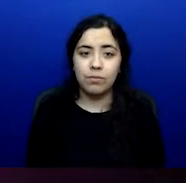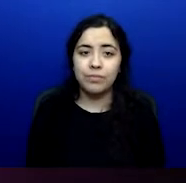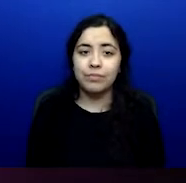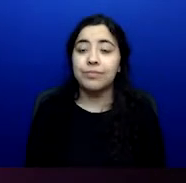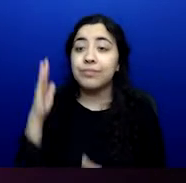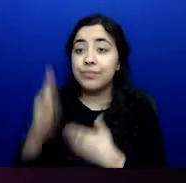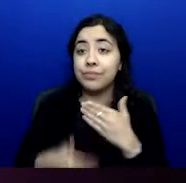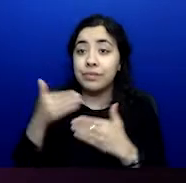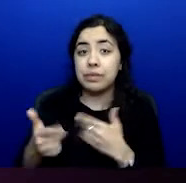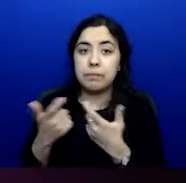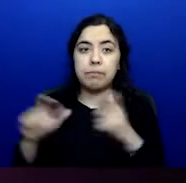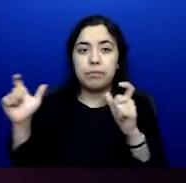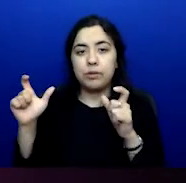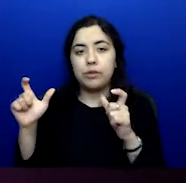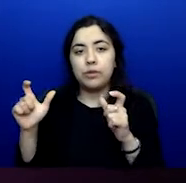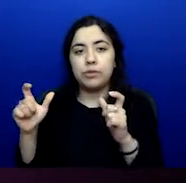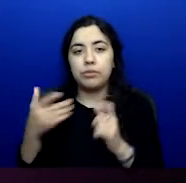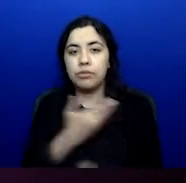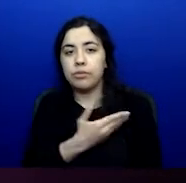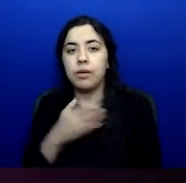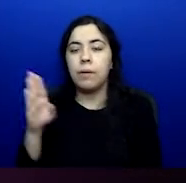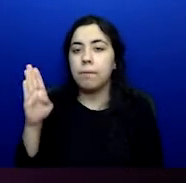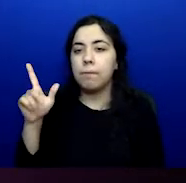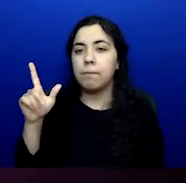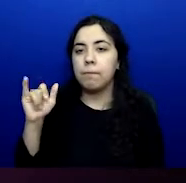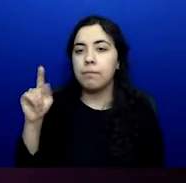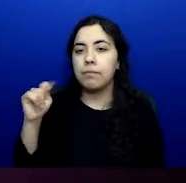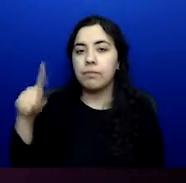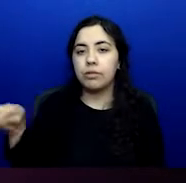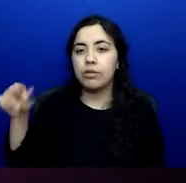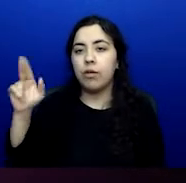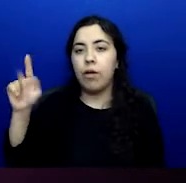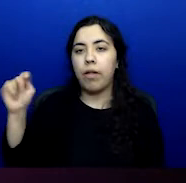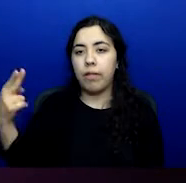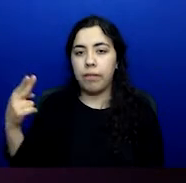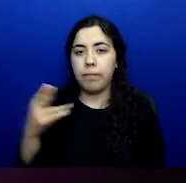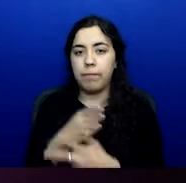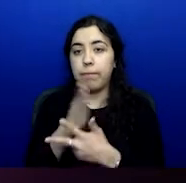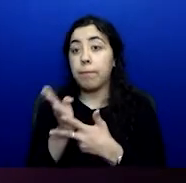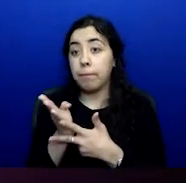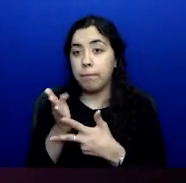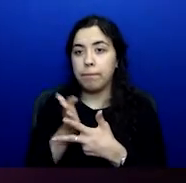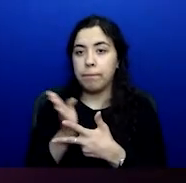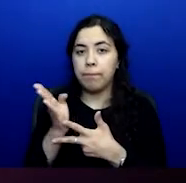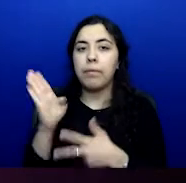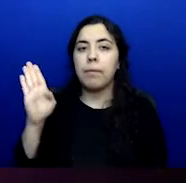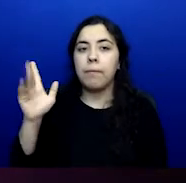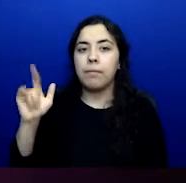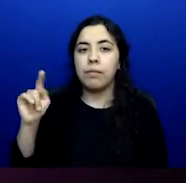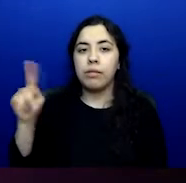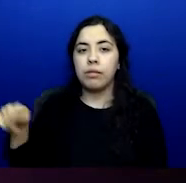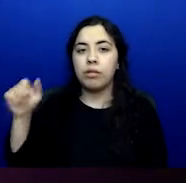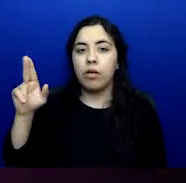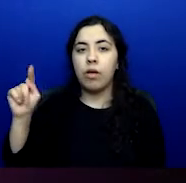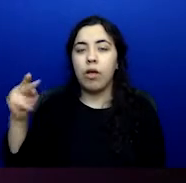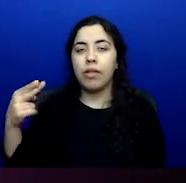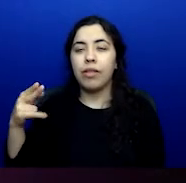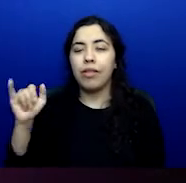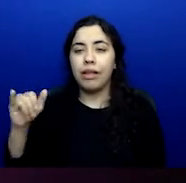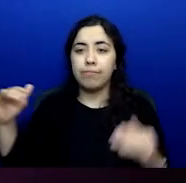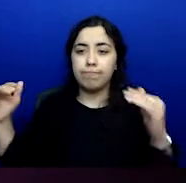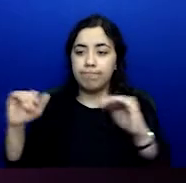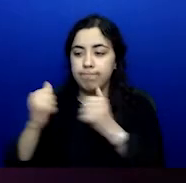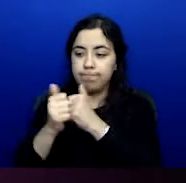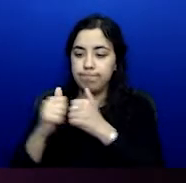The next major module is Blitz Auth. Blitz Auth is a battle-tested alternative to Next Auth